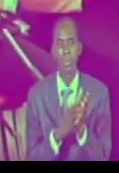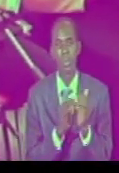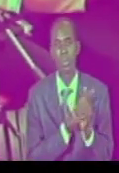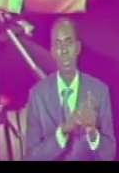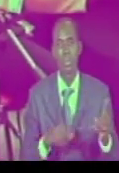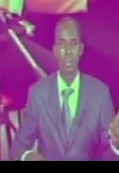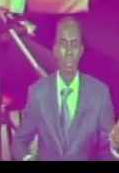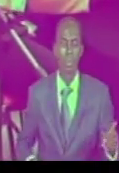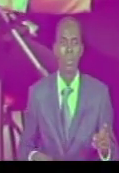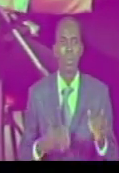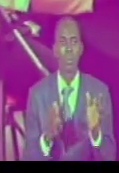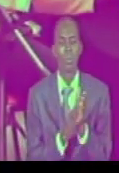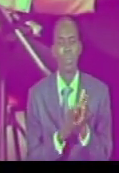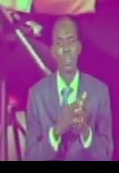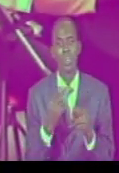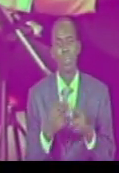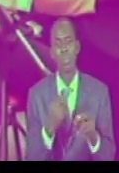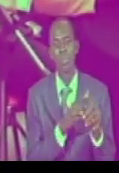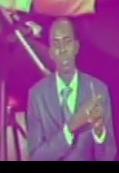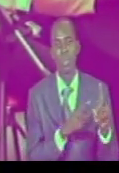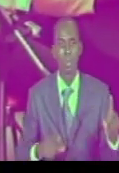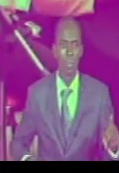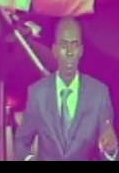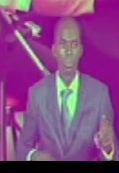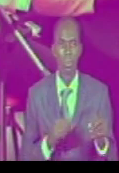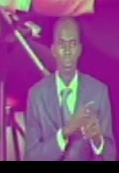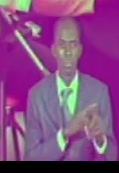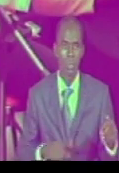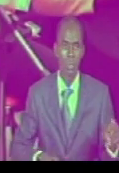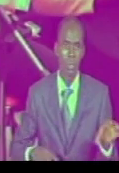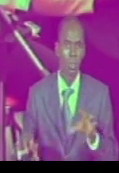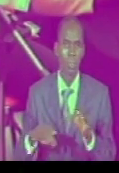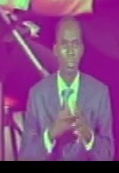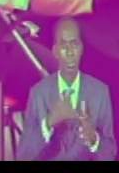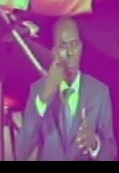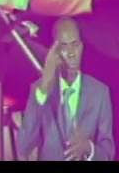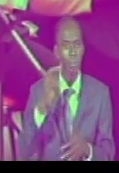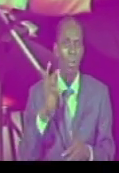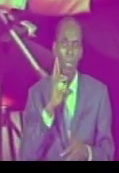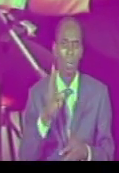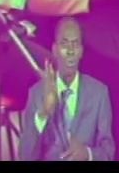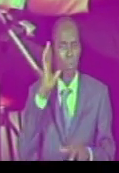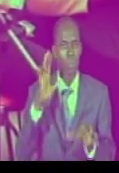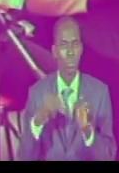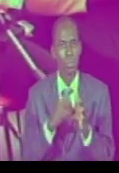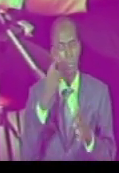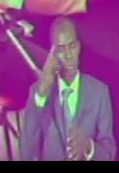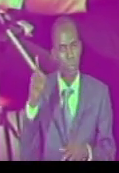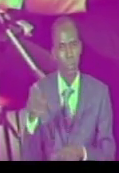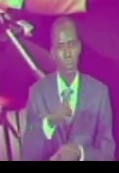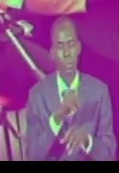Praise the name of the Lord. The Lord did it for her. We do for you in Jesus' name.